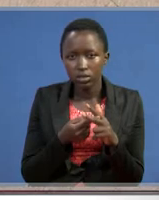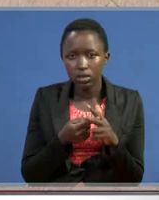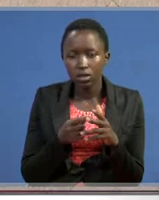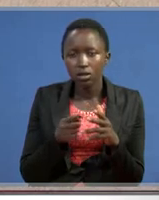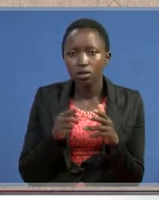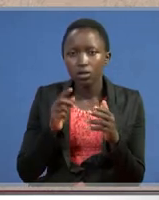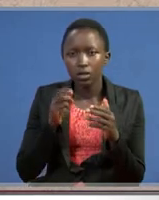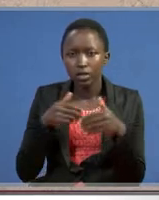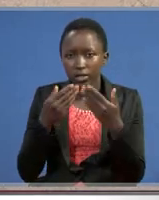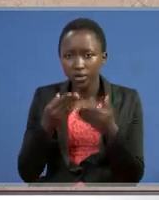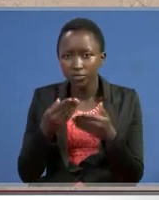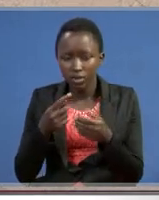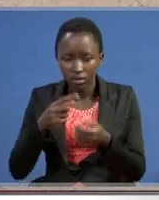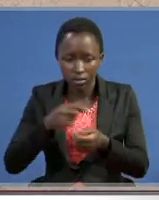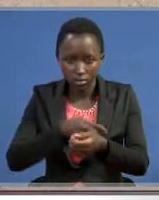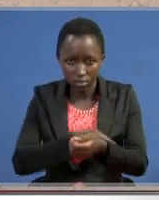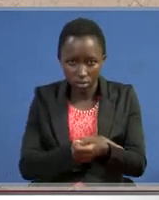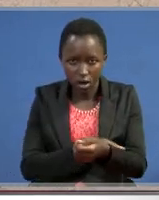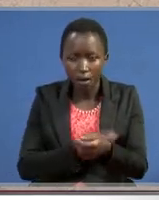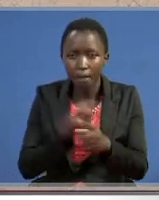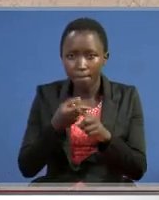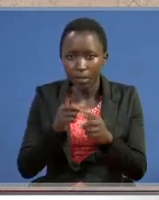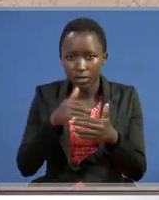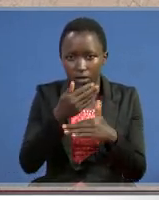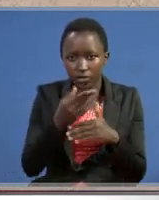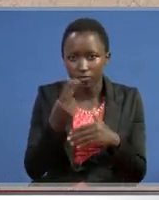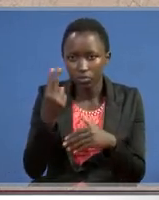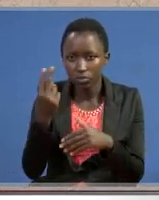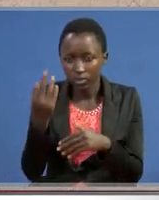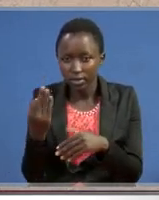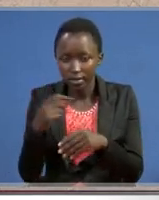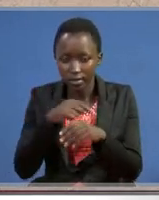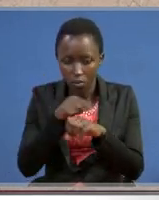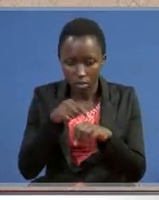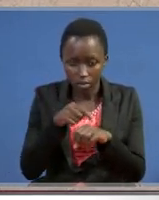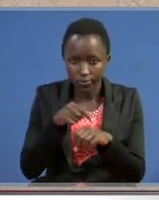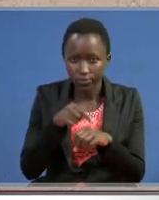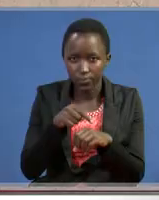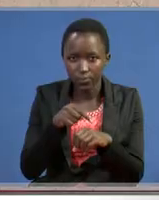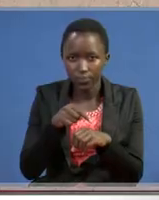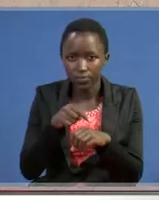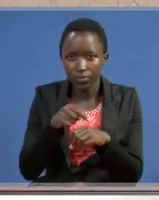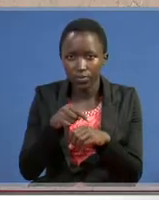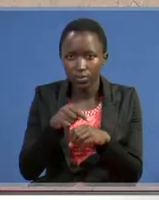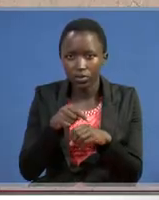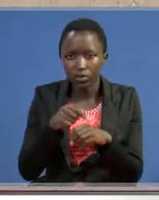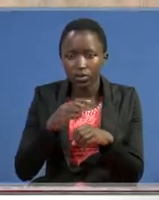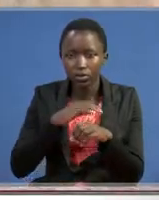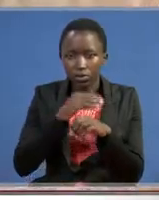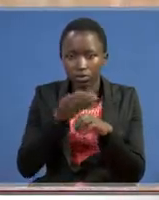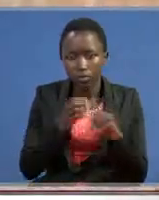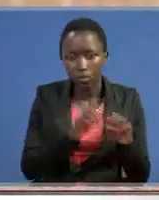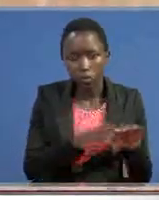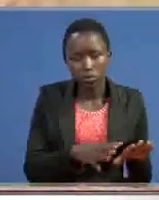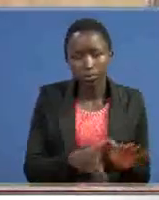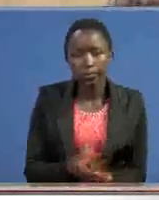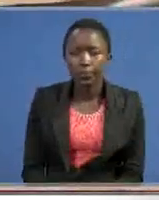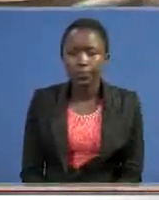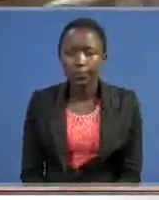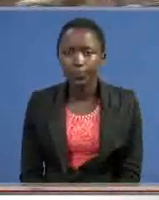what Shin Dong know and Kapil never liked anybody I must say I'm a car - you mean by Kotoka